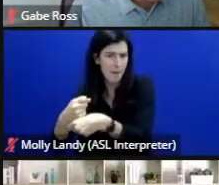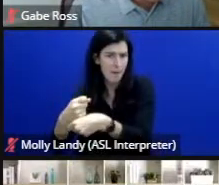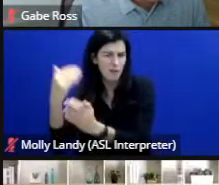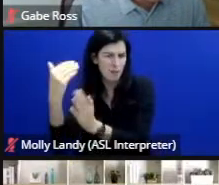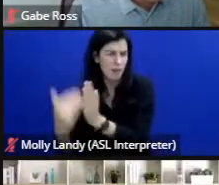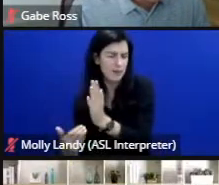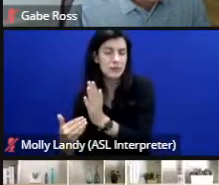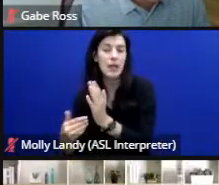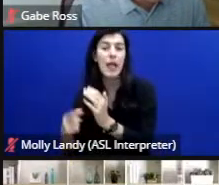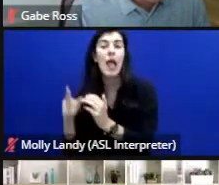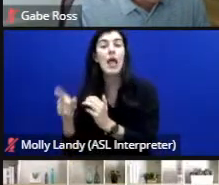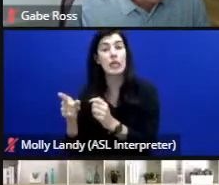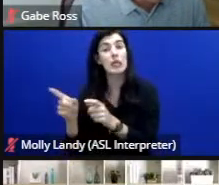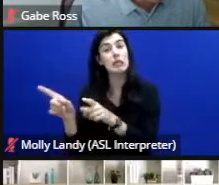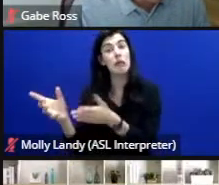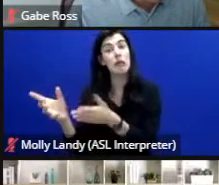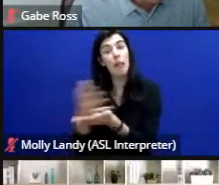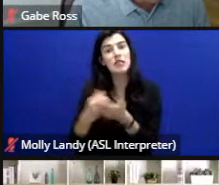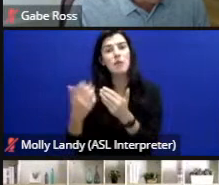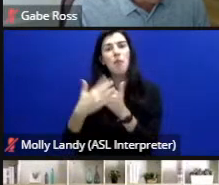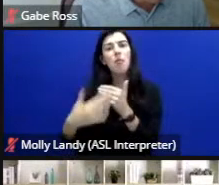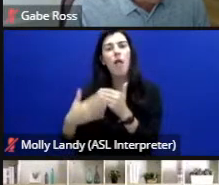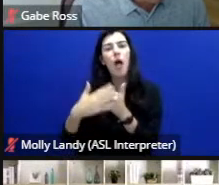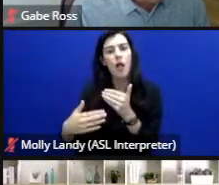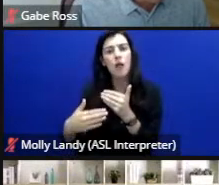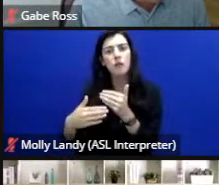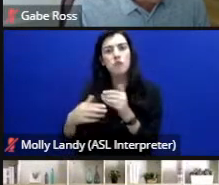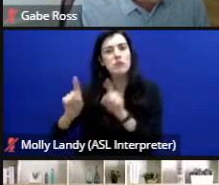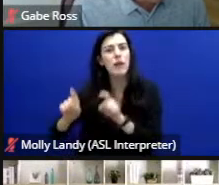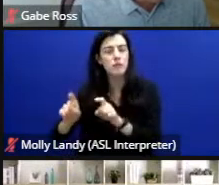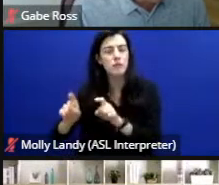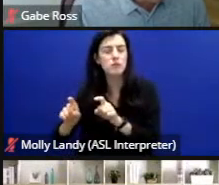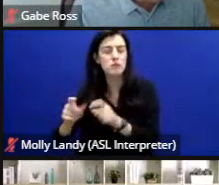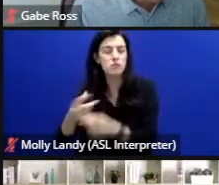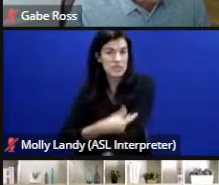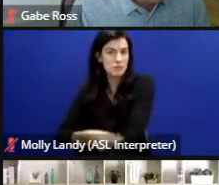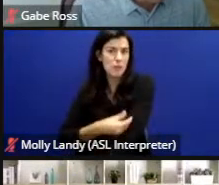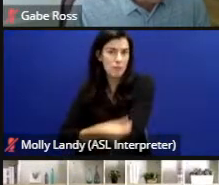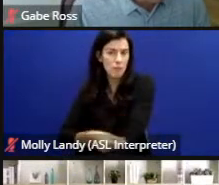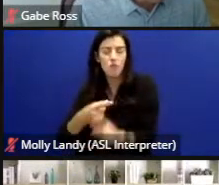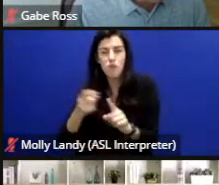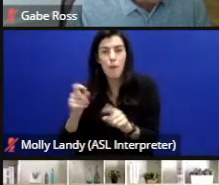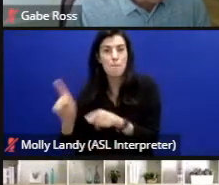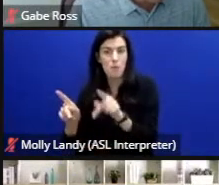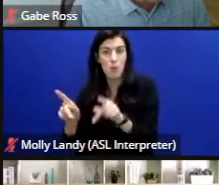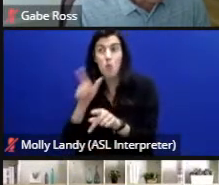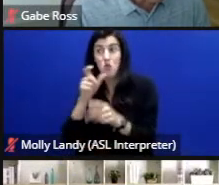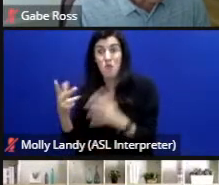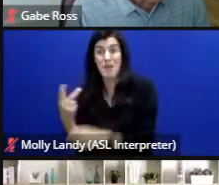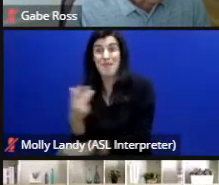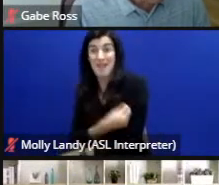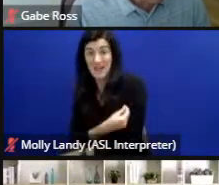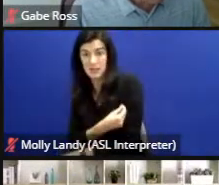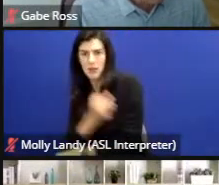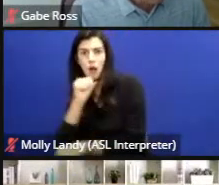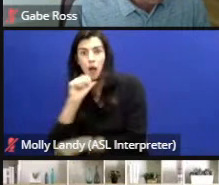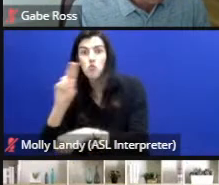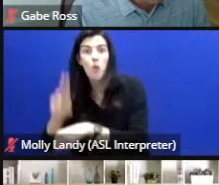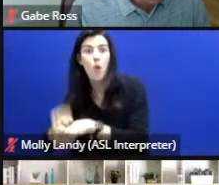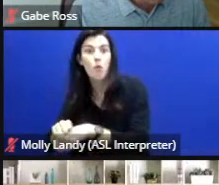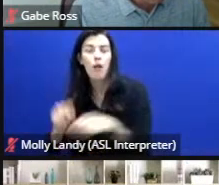he takes blood smears, and he's shown the blood smears of people who are vaccinated are very abnormal compared to a normal blood